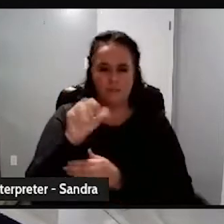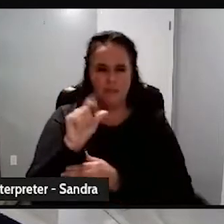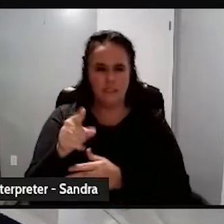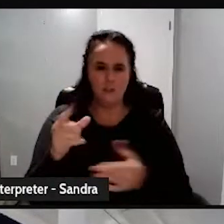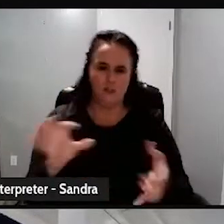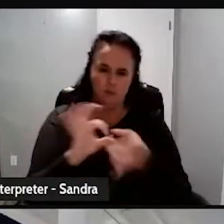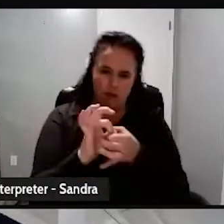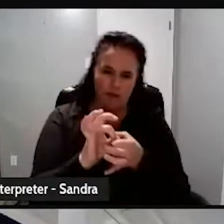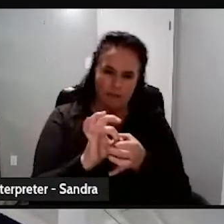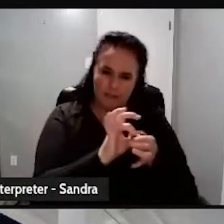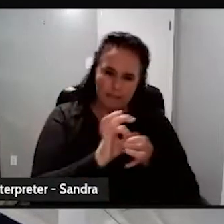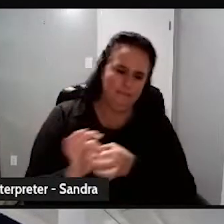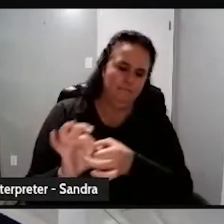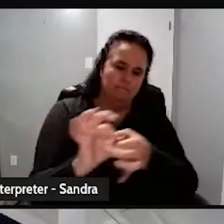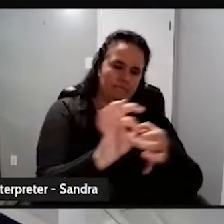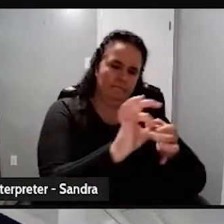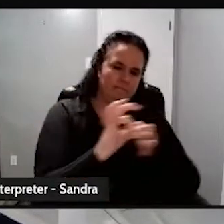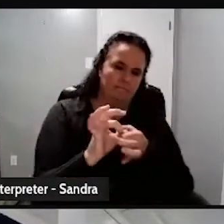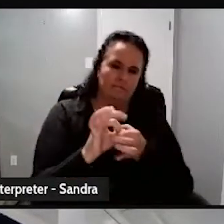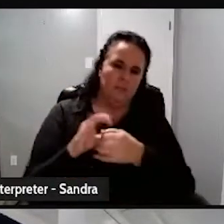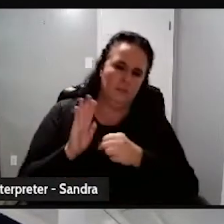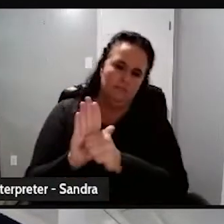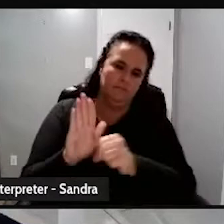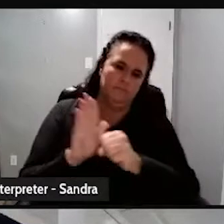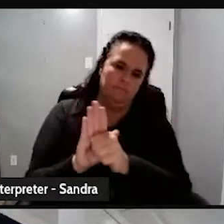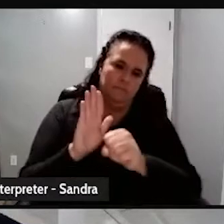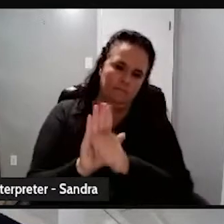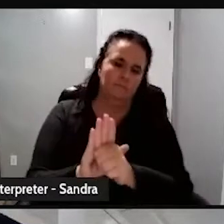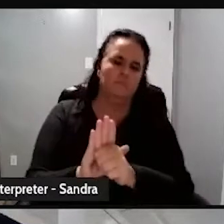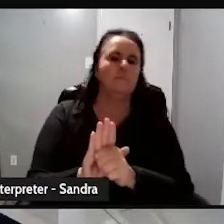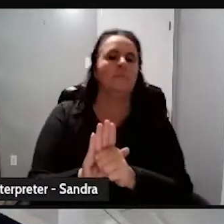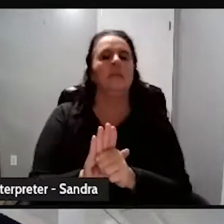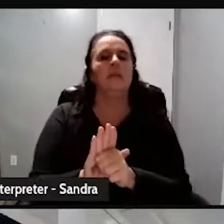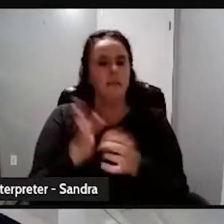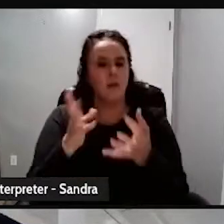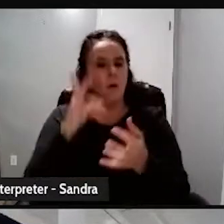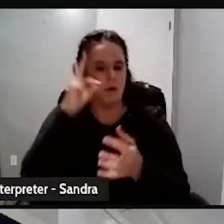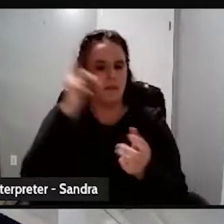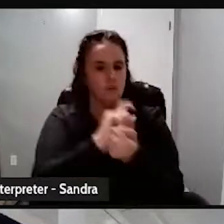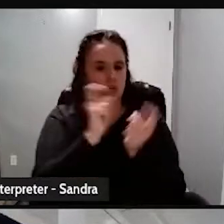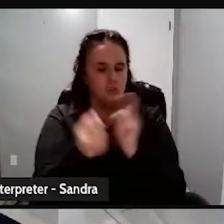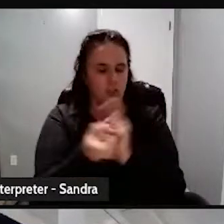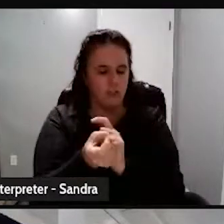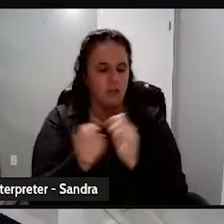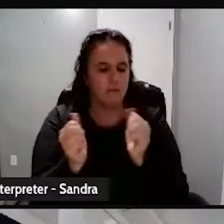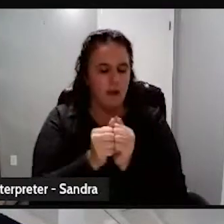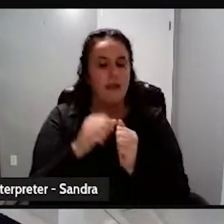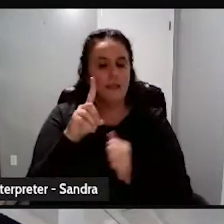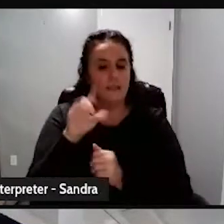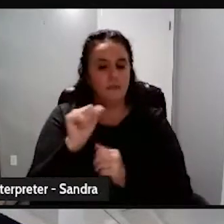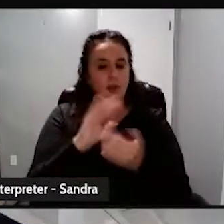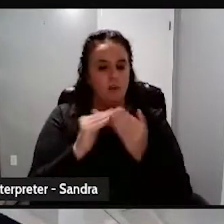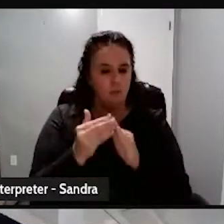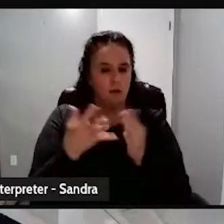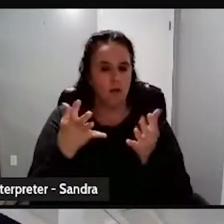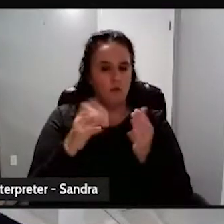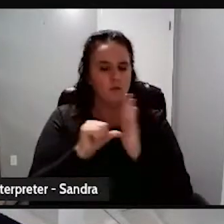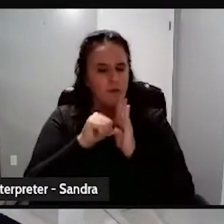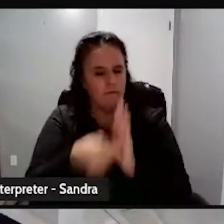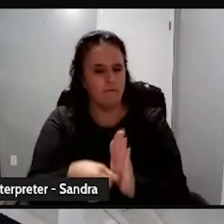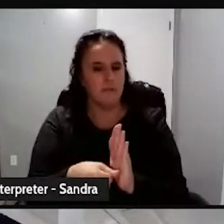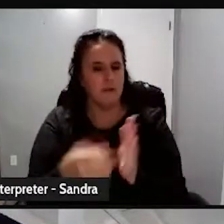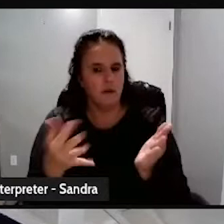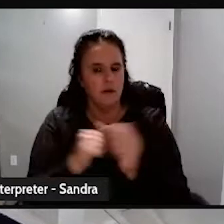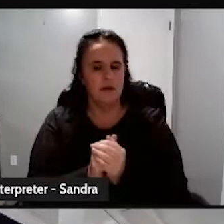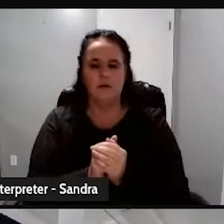an organized whole to affect political change. But within the disability community, I want to emphasize that there